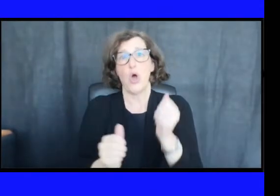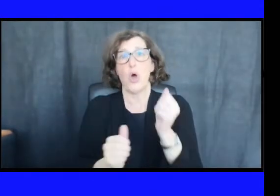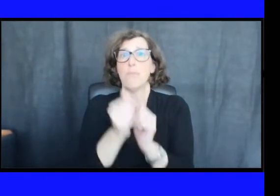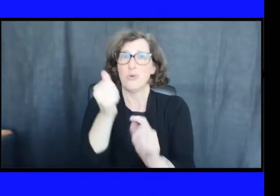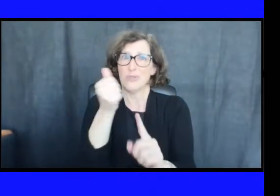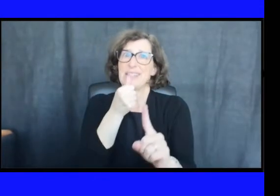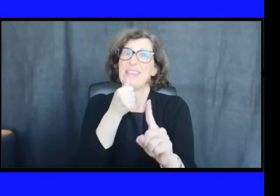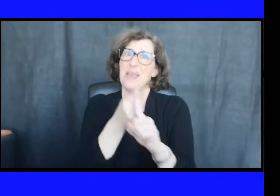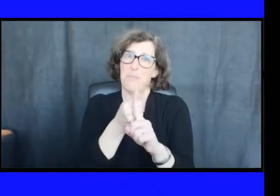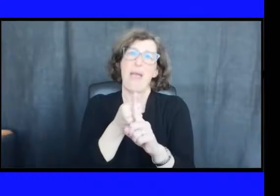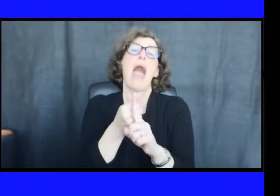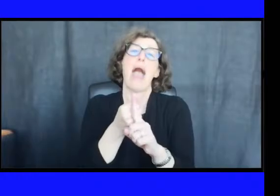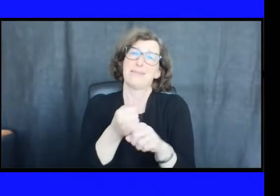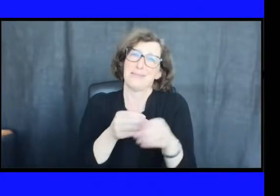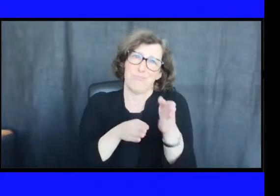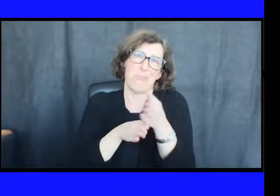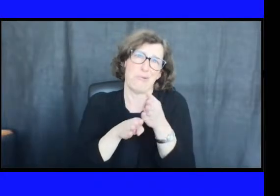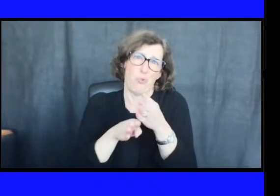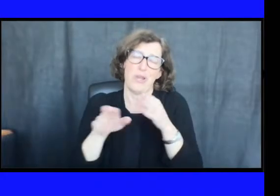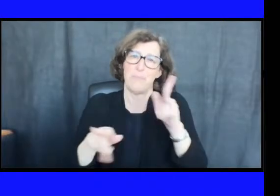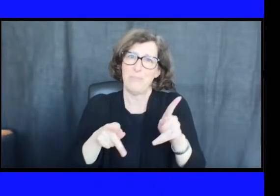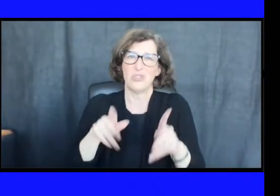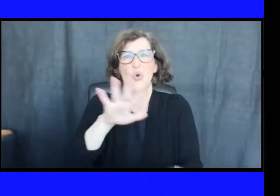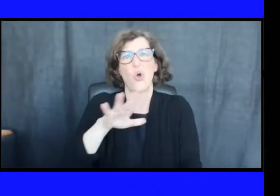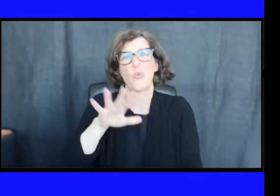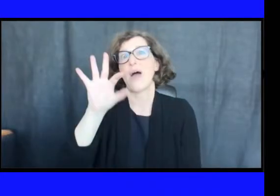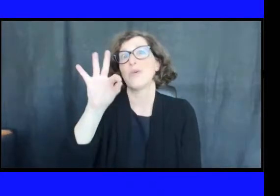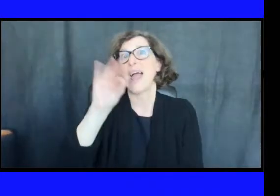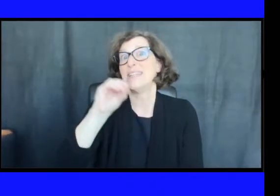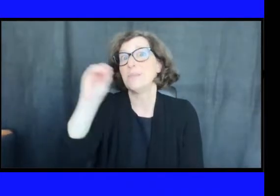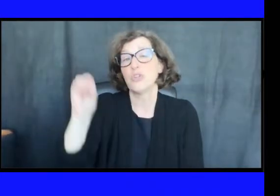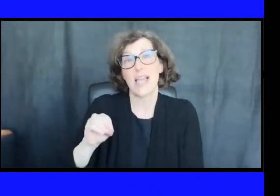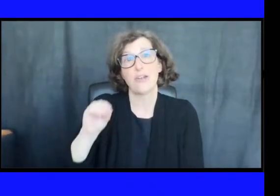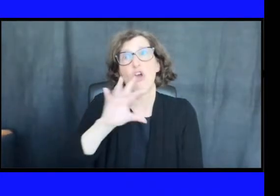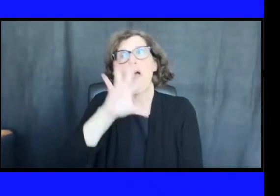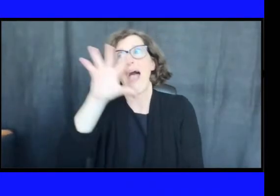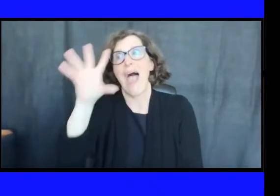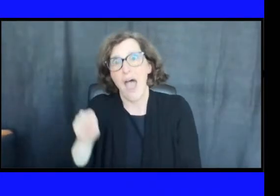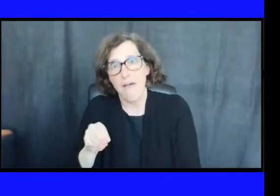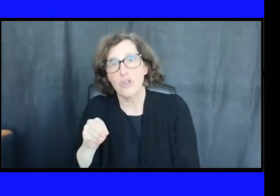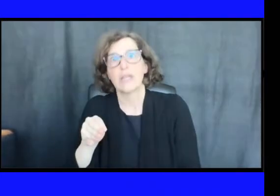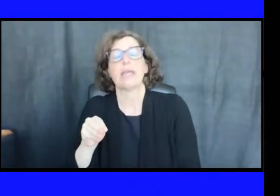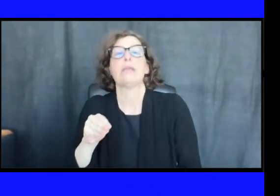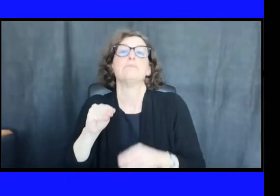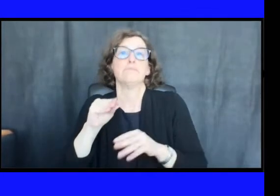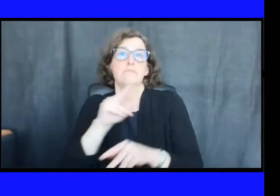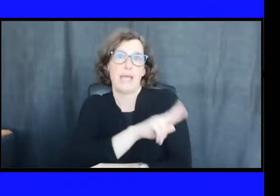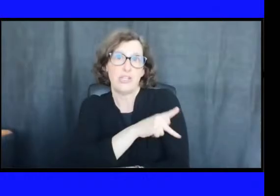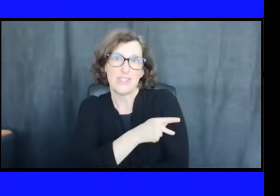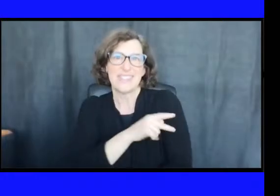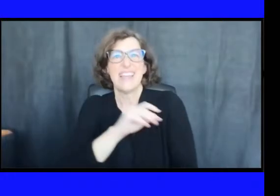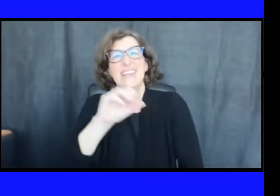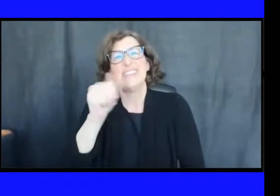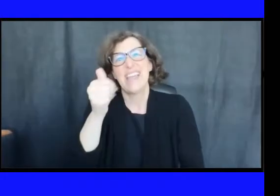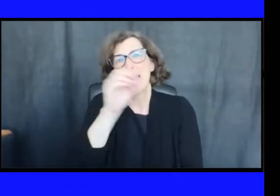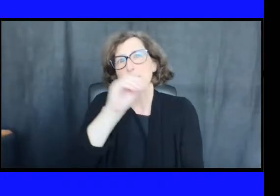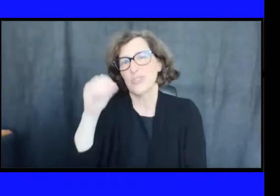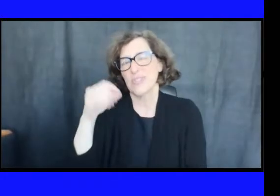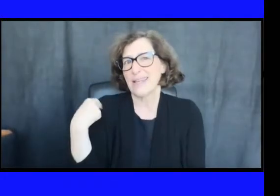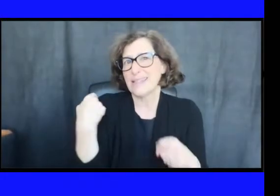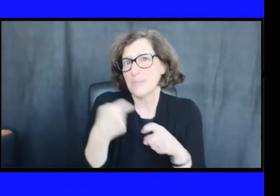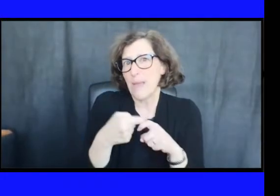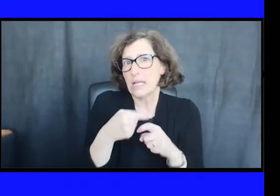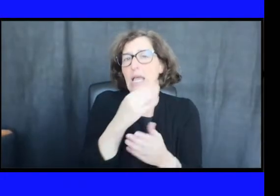comprehensive centers throughout our system, what we don't have is adult comprehensive centers. So we only